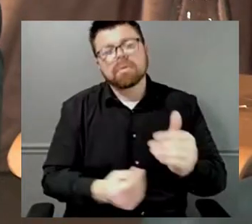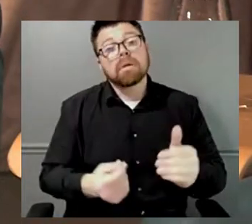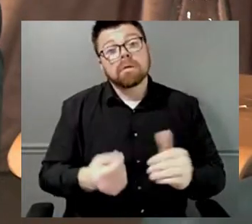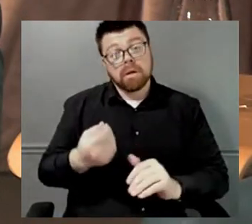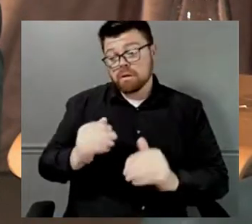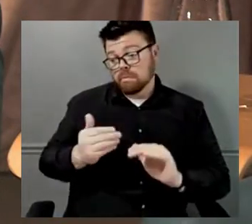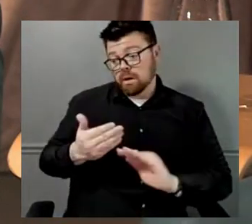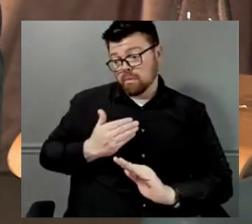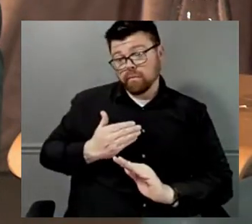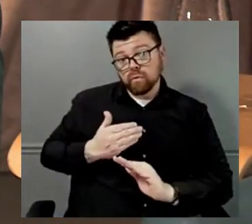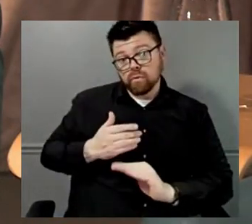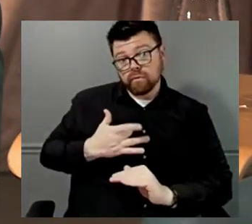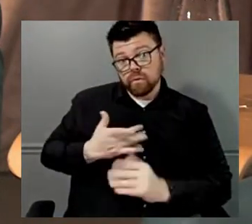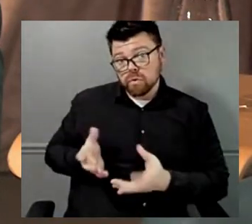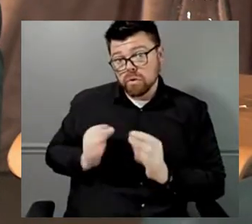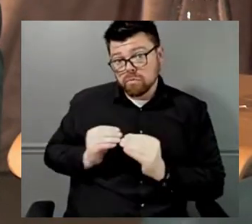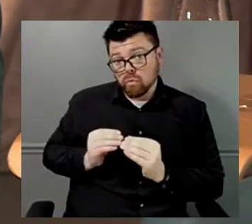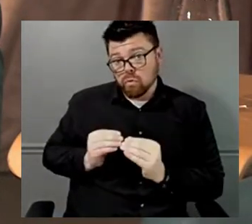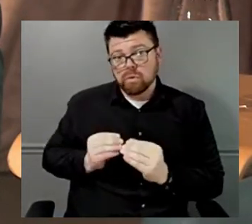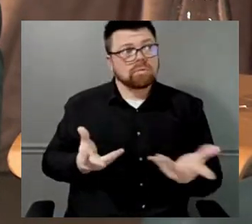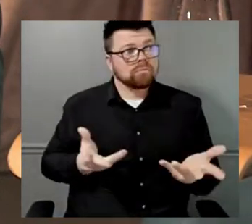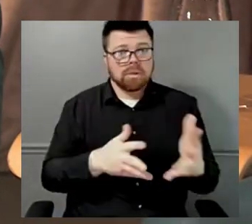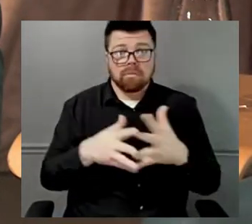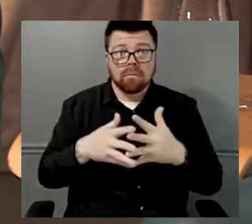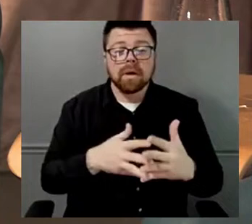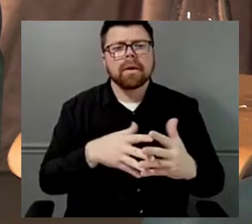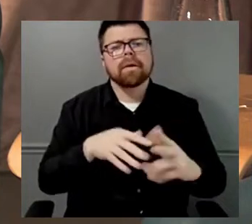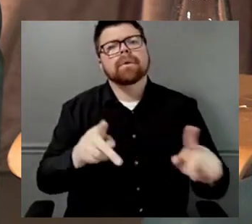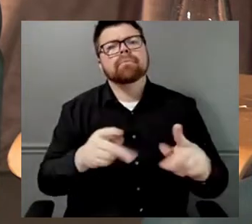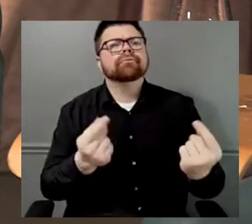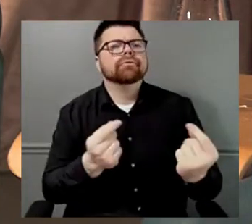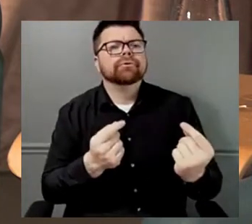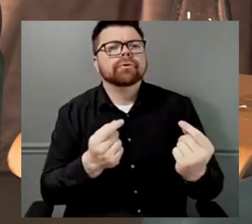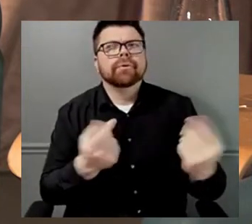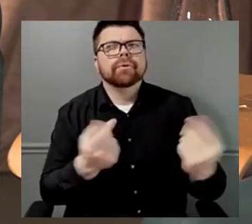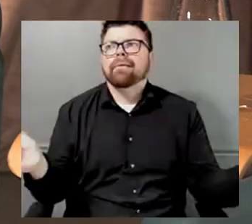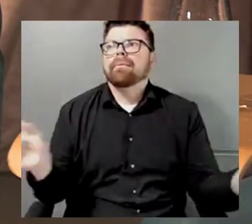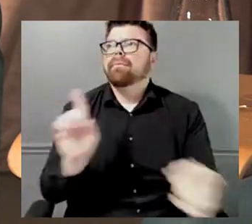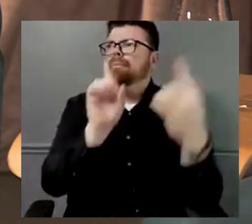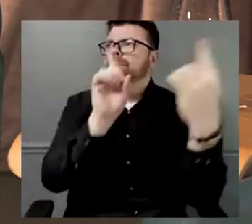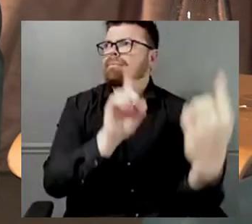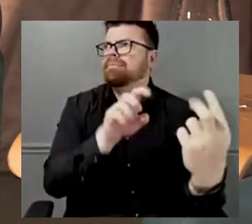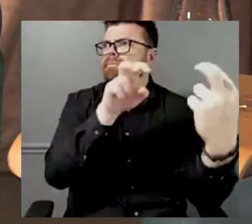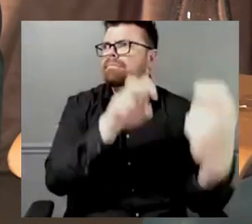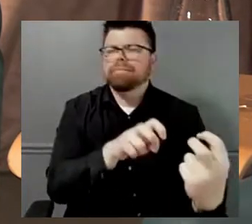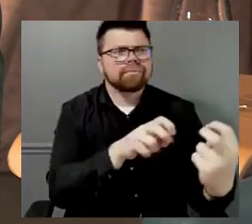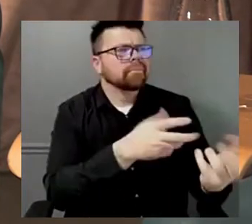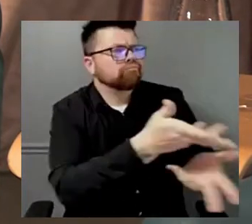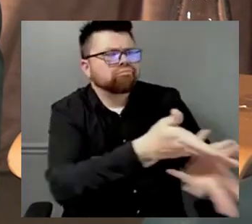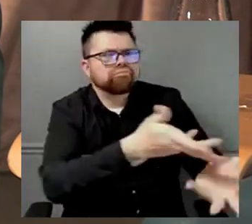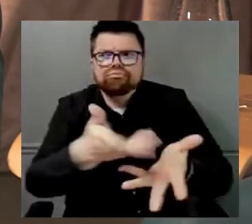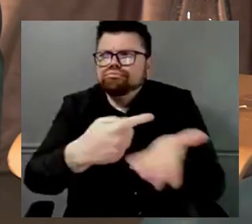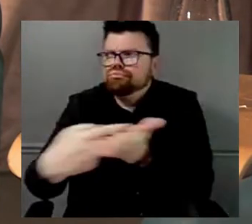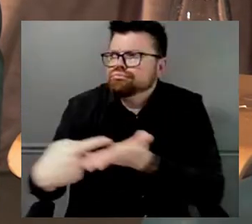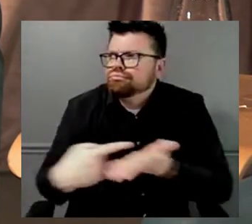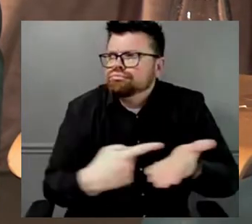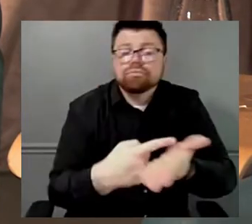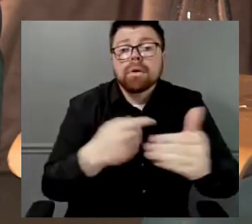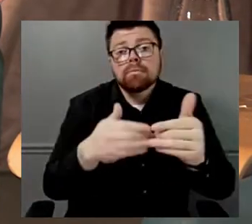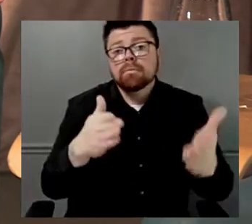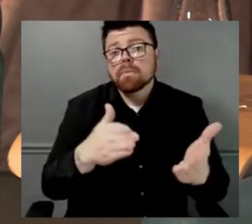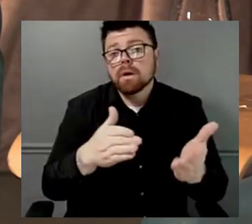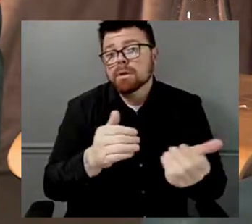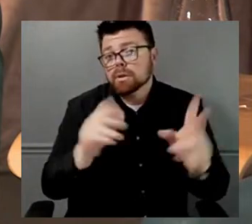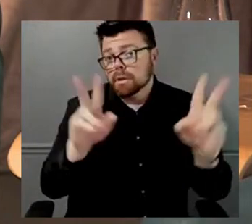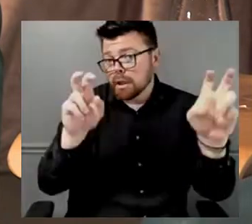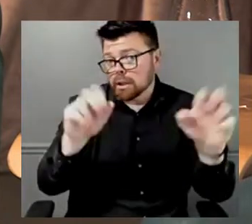the past in America, where people actually sat down and heard debates on public issues. And it